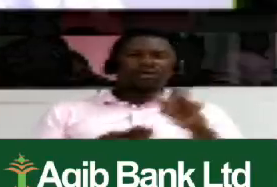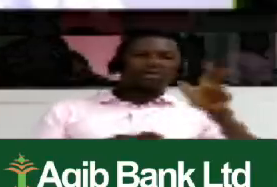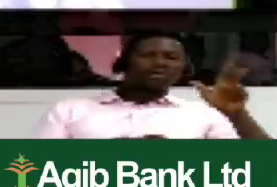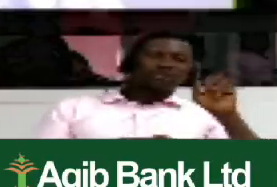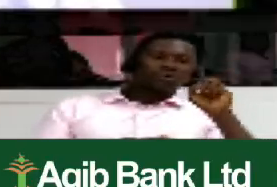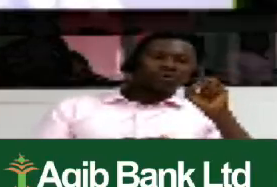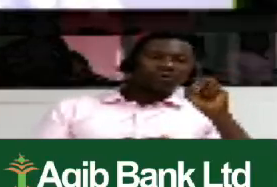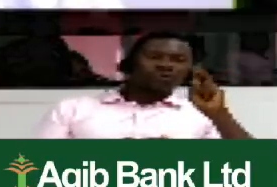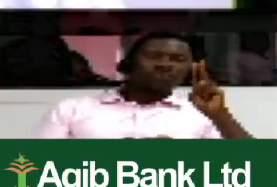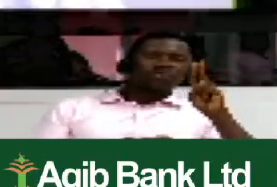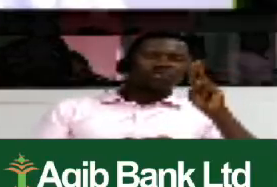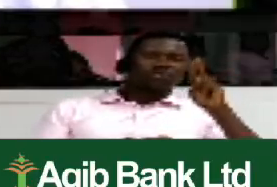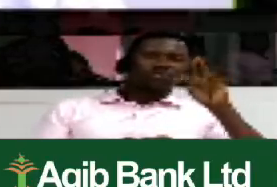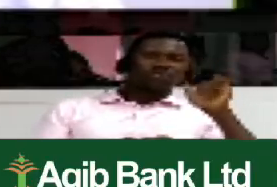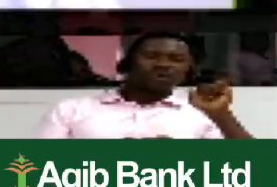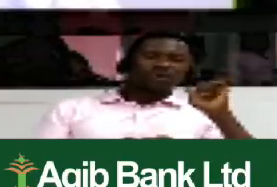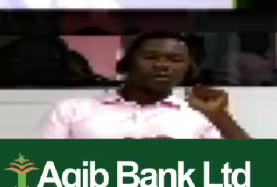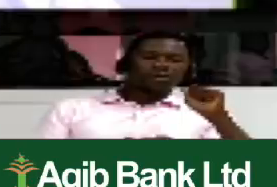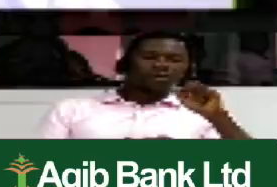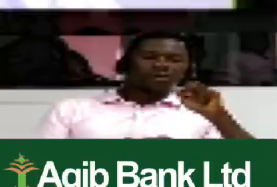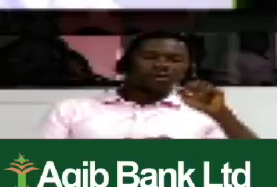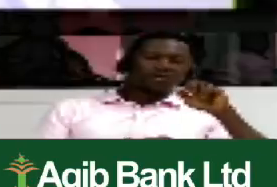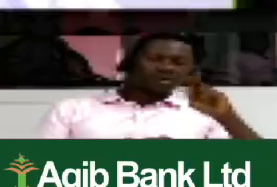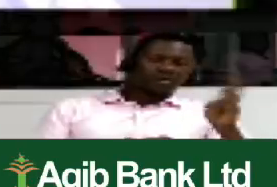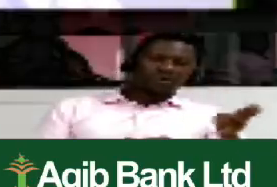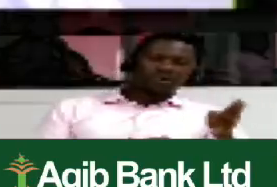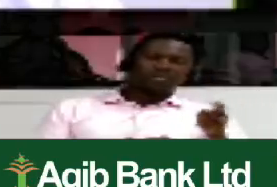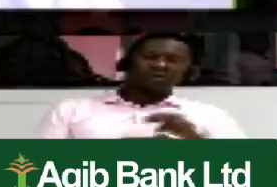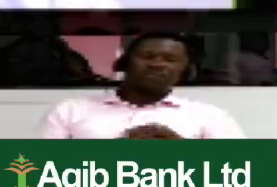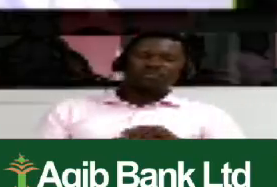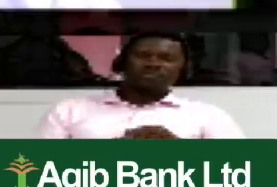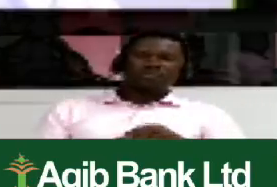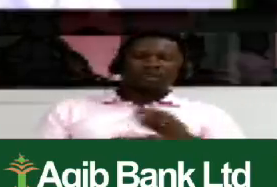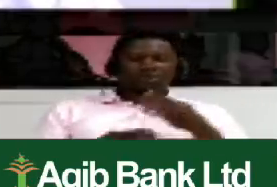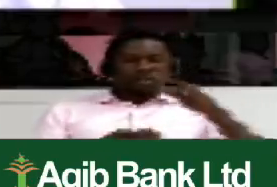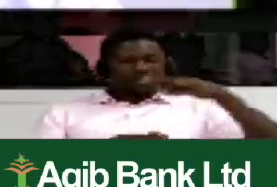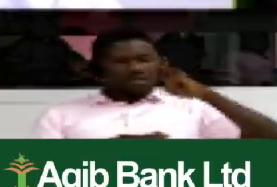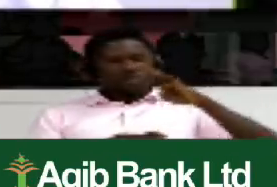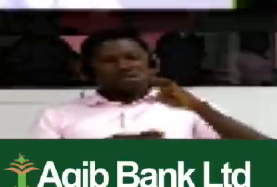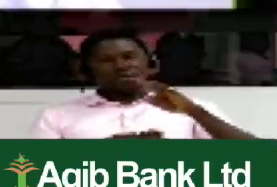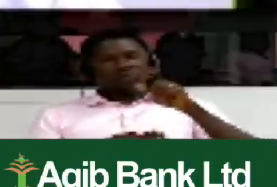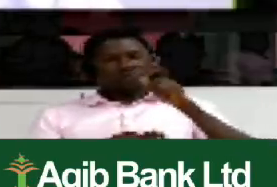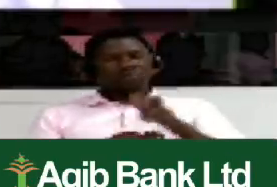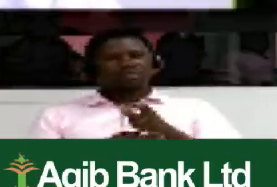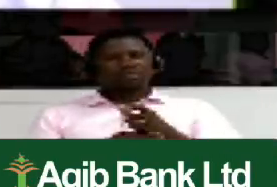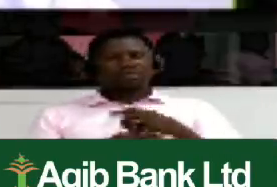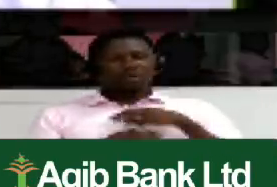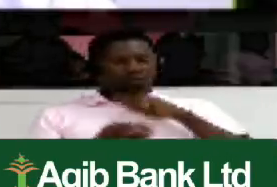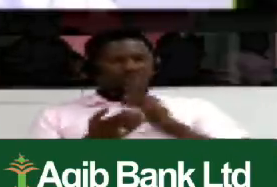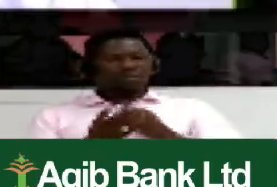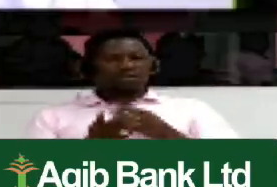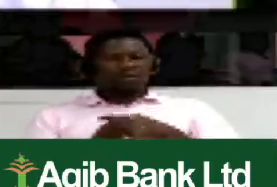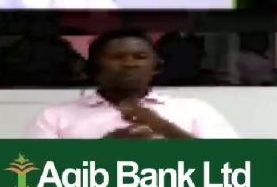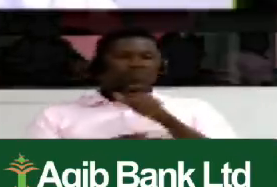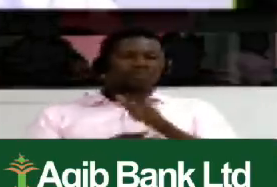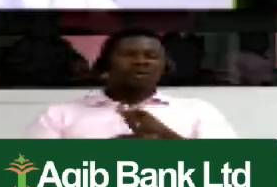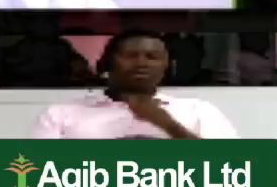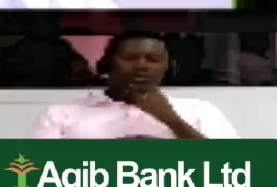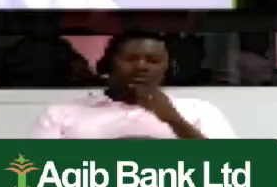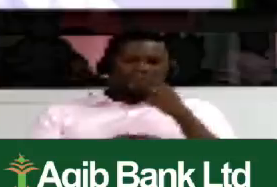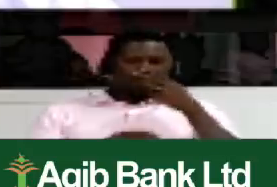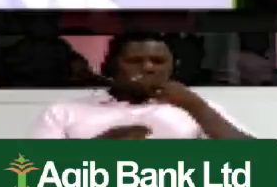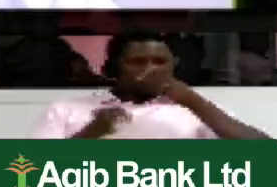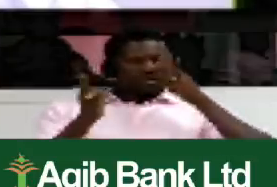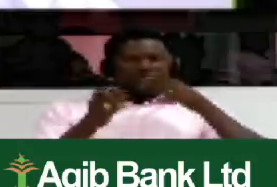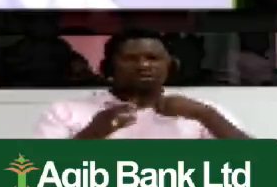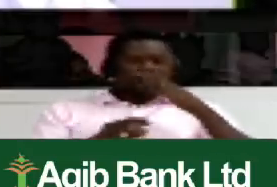Institute. And the 13th one, I believe, was the young man I spoke about that was shot at Brikama, because I